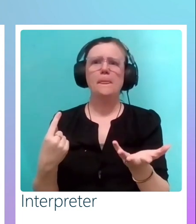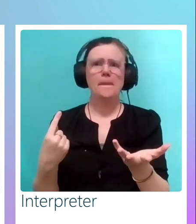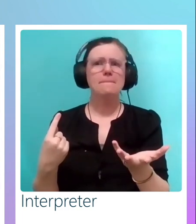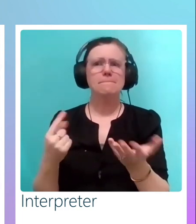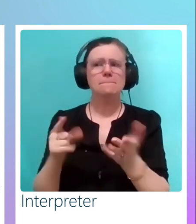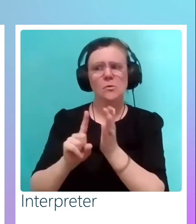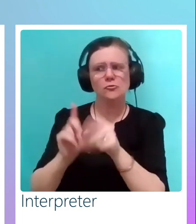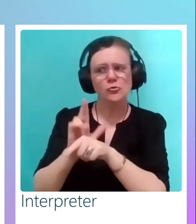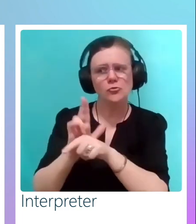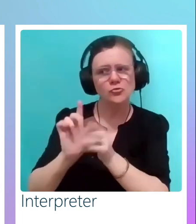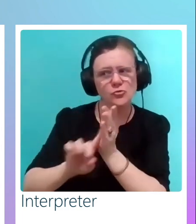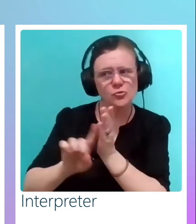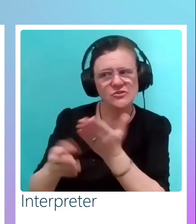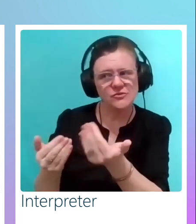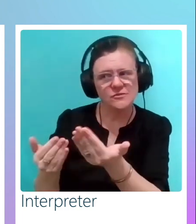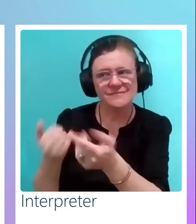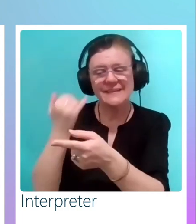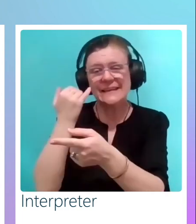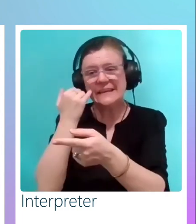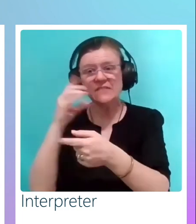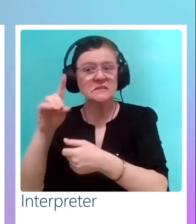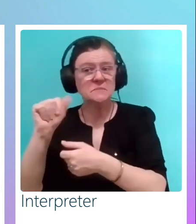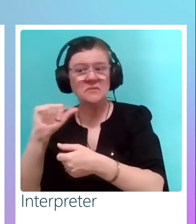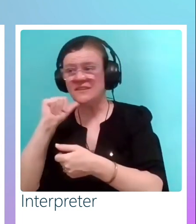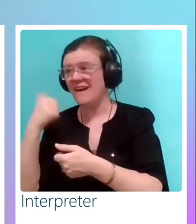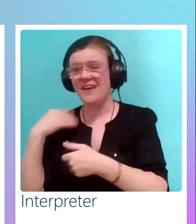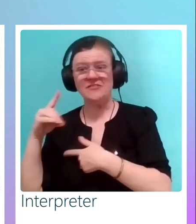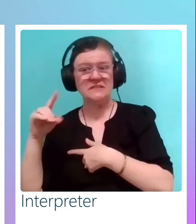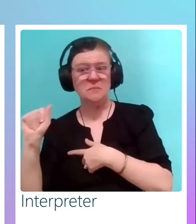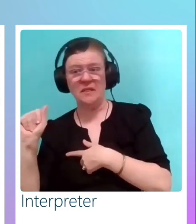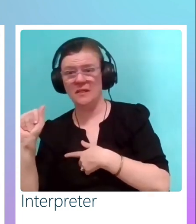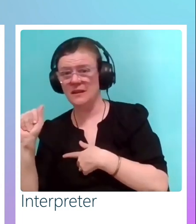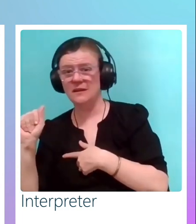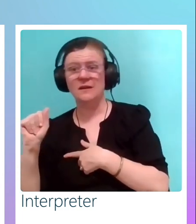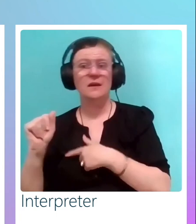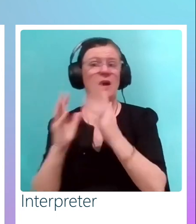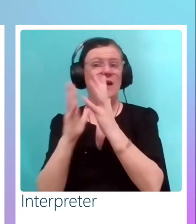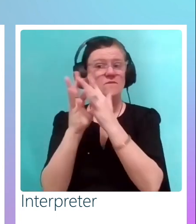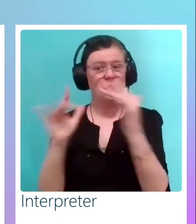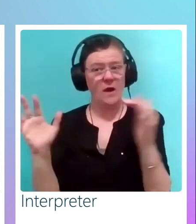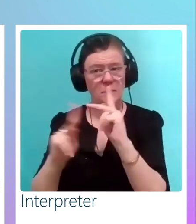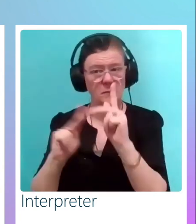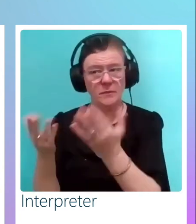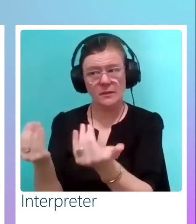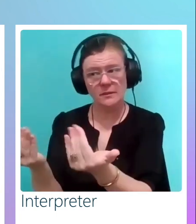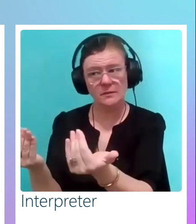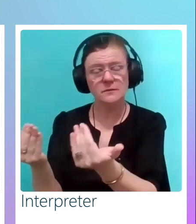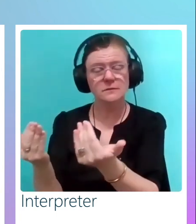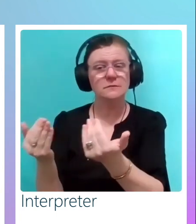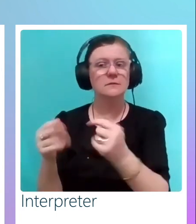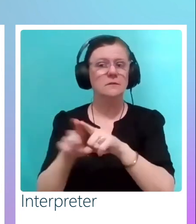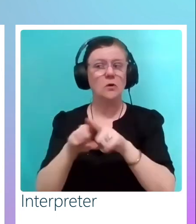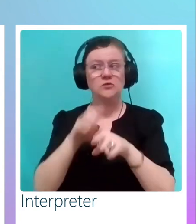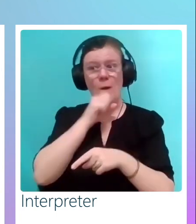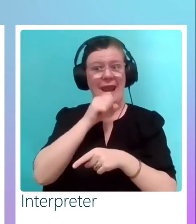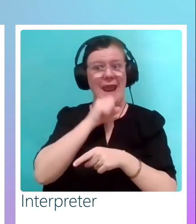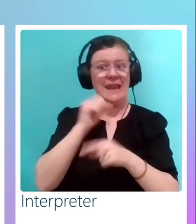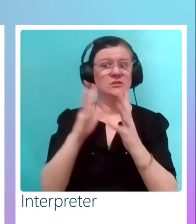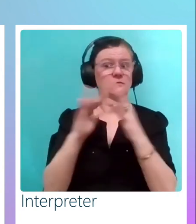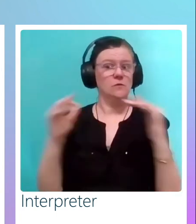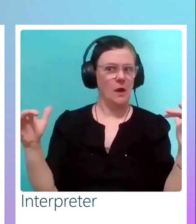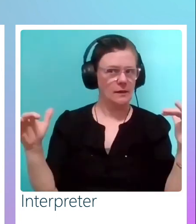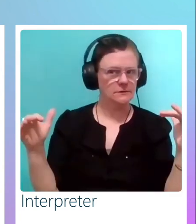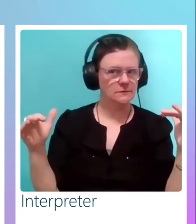end users, whether or not they have disabilities, across a wide range. We also recommend, you know, a range of ages,